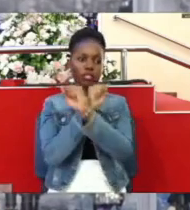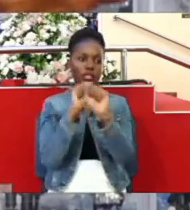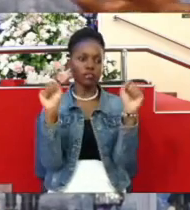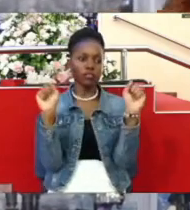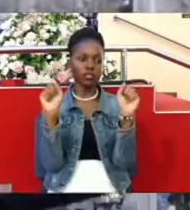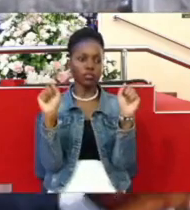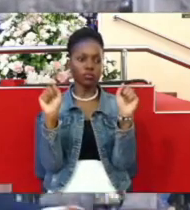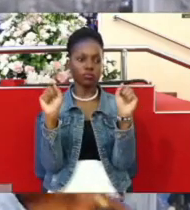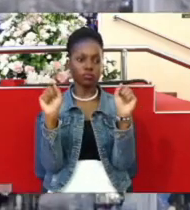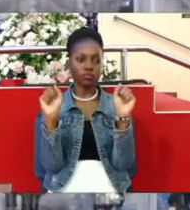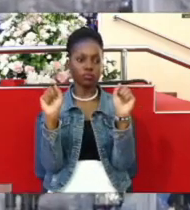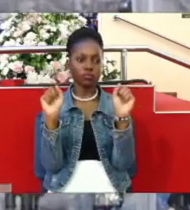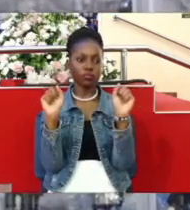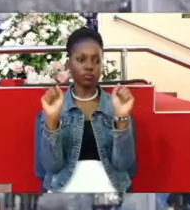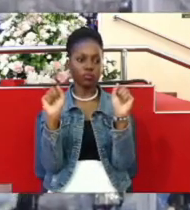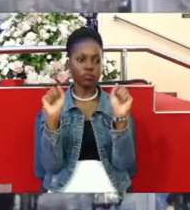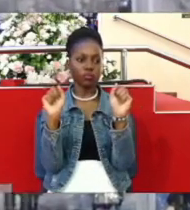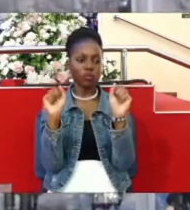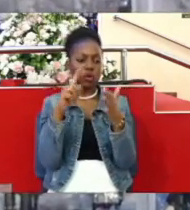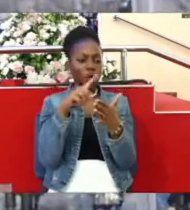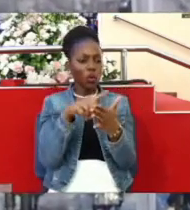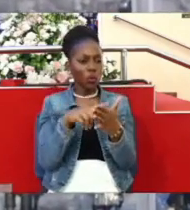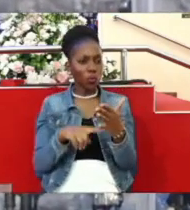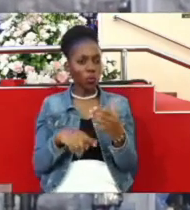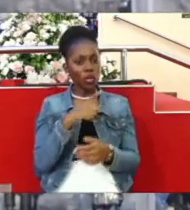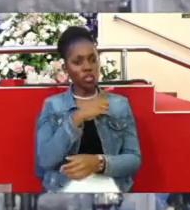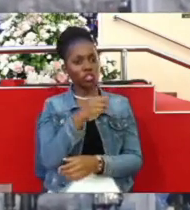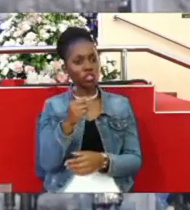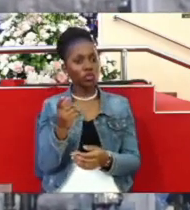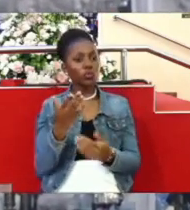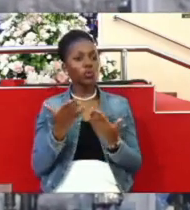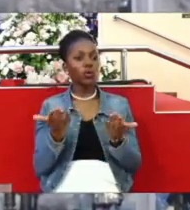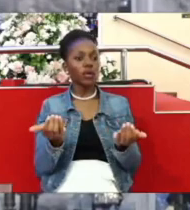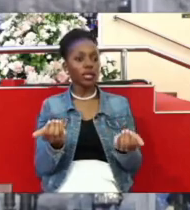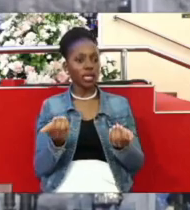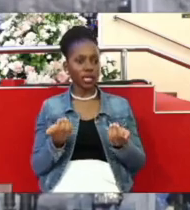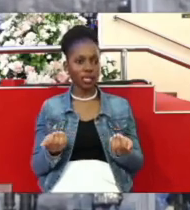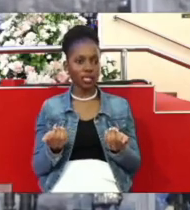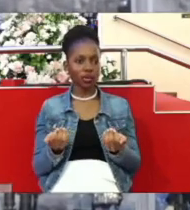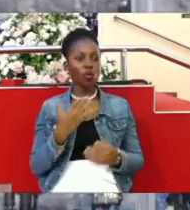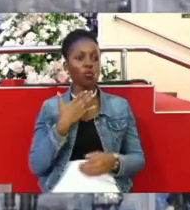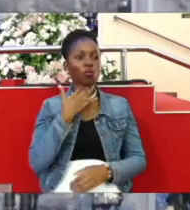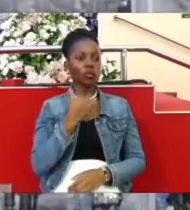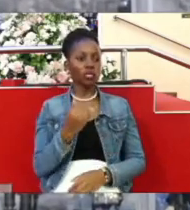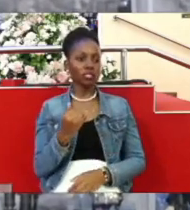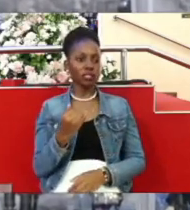Whatever need that you have, you can draw it from the wells of our salvation.